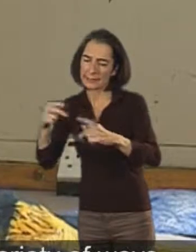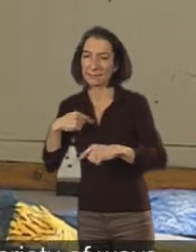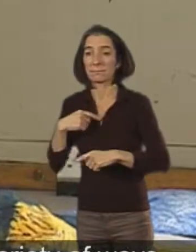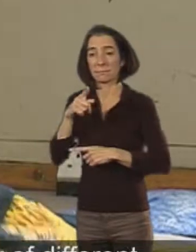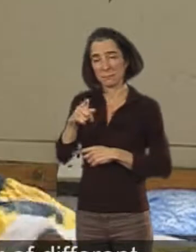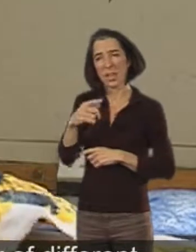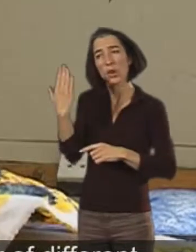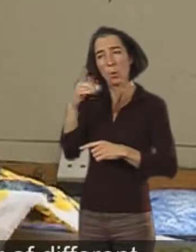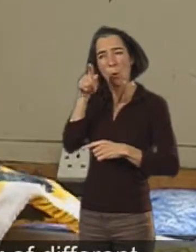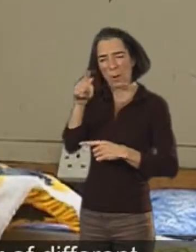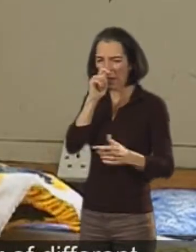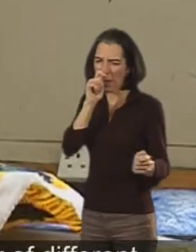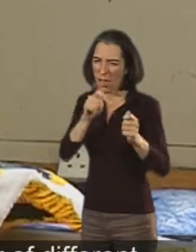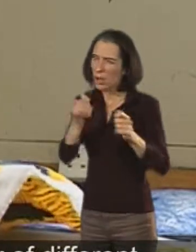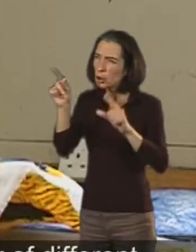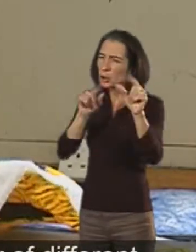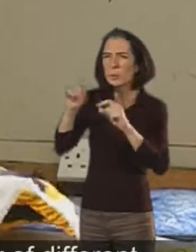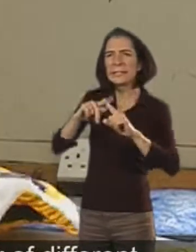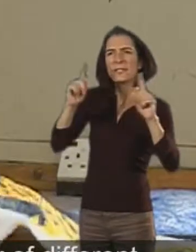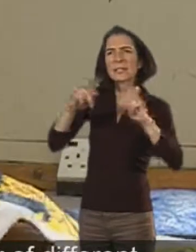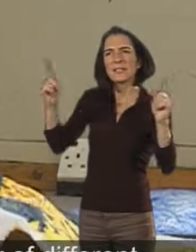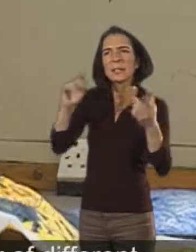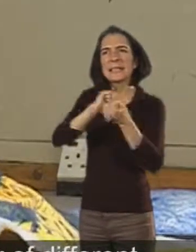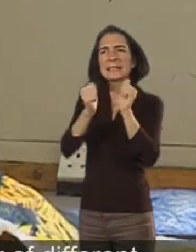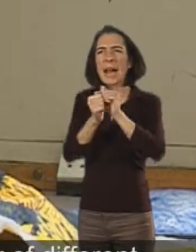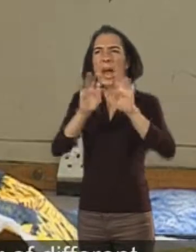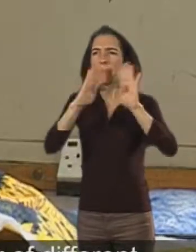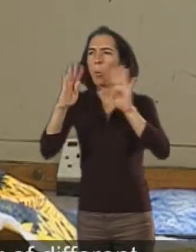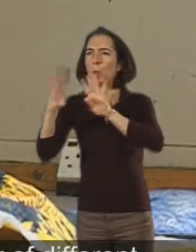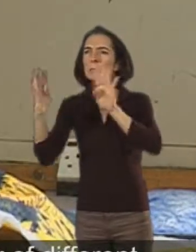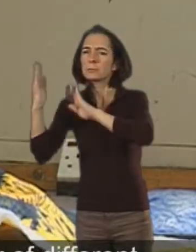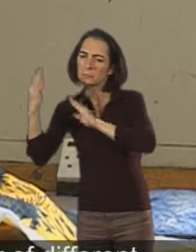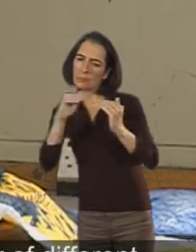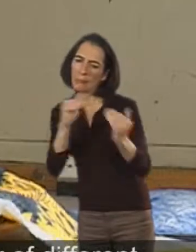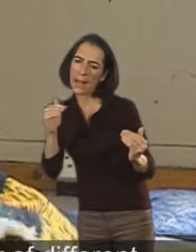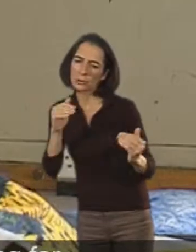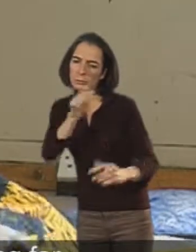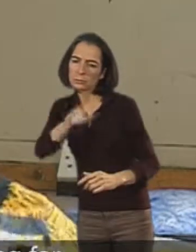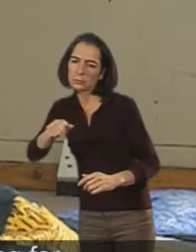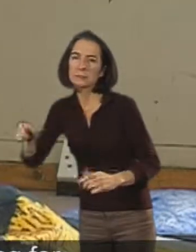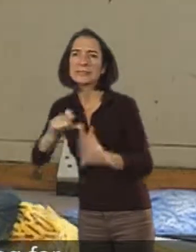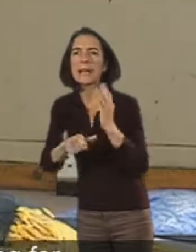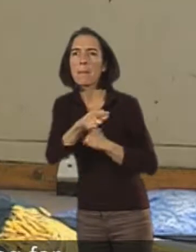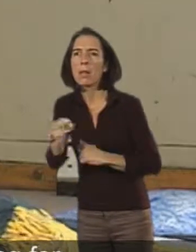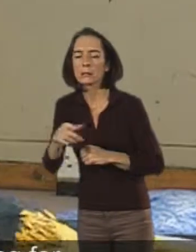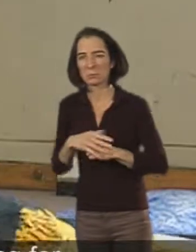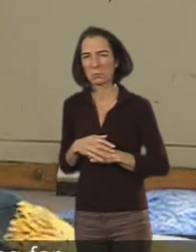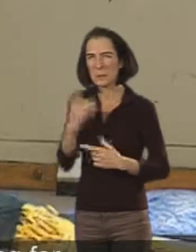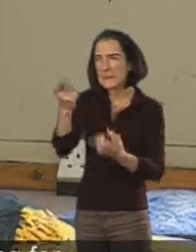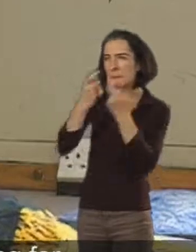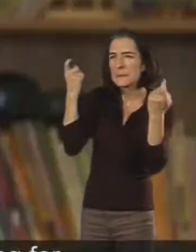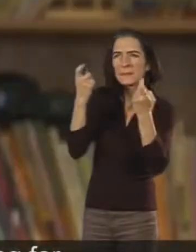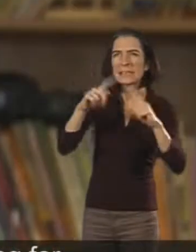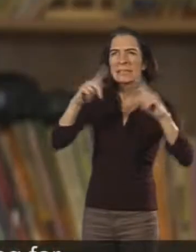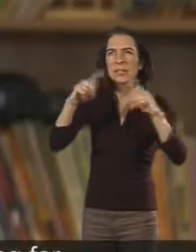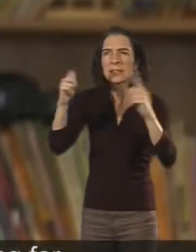reasonable adjustment is that the school chooses from a number of different boards to meet the needs of disabled pupils. What we've been doing is looking for